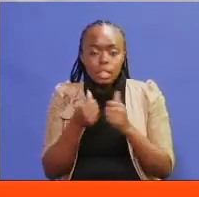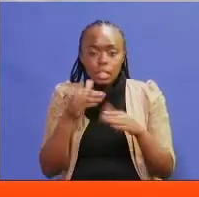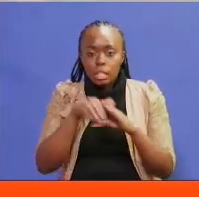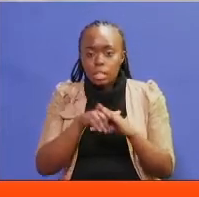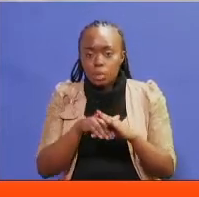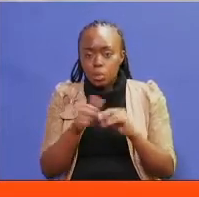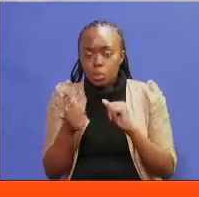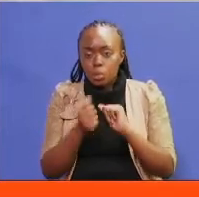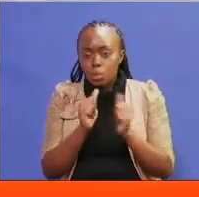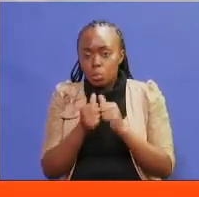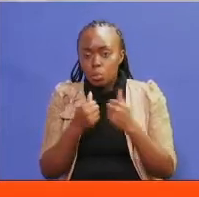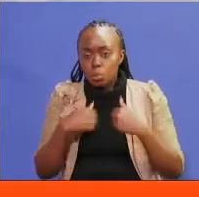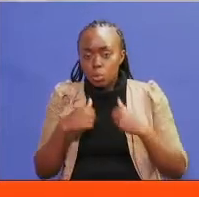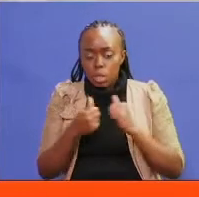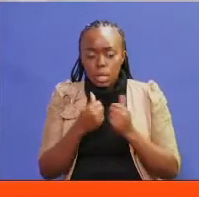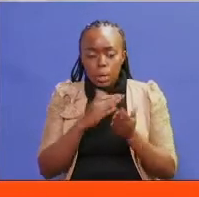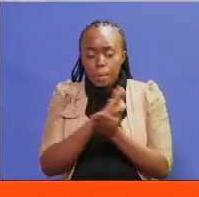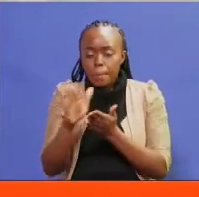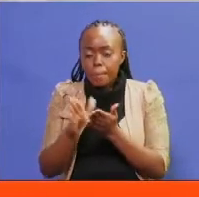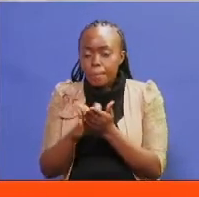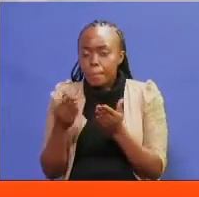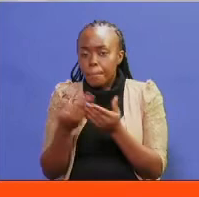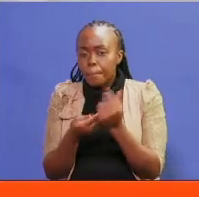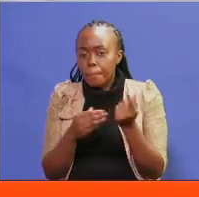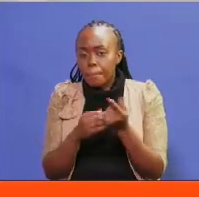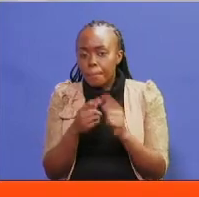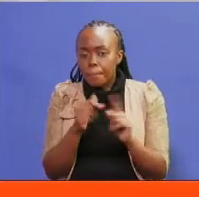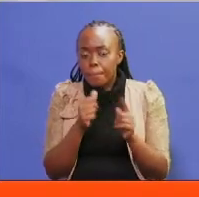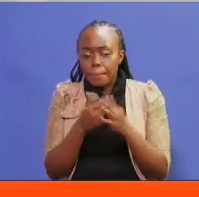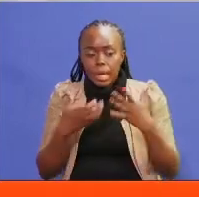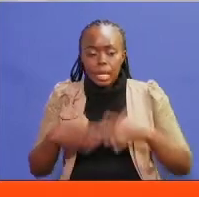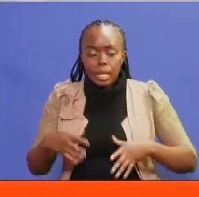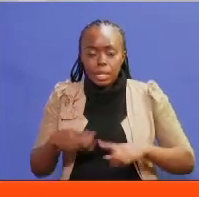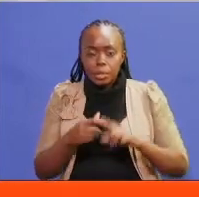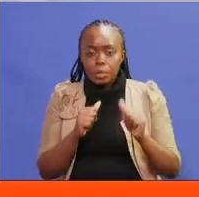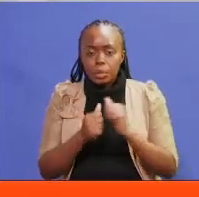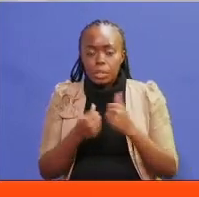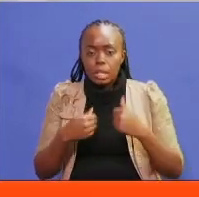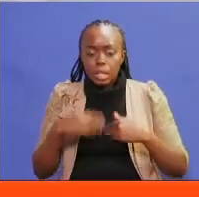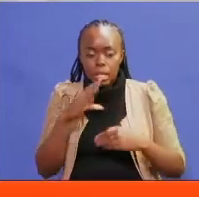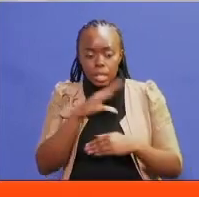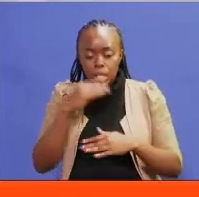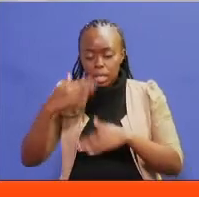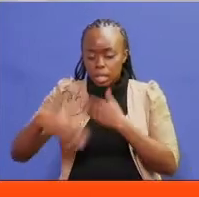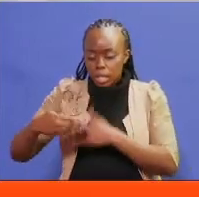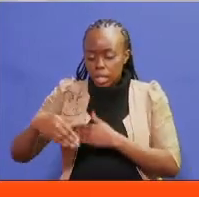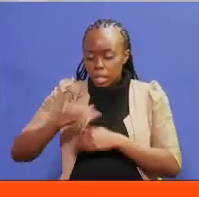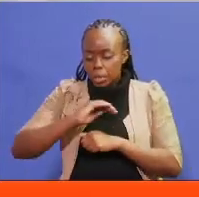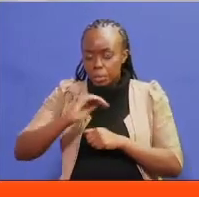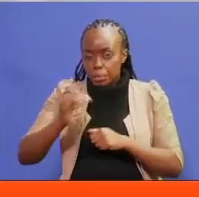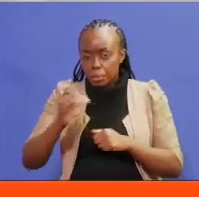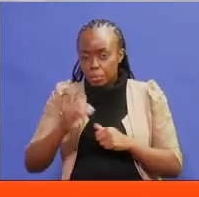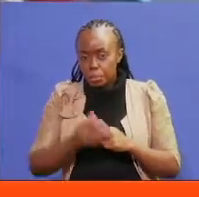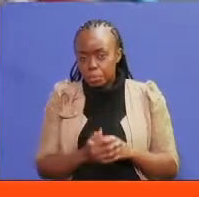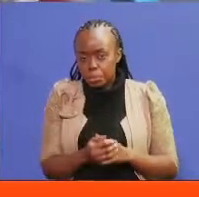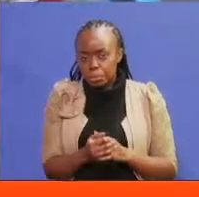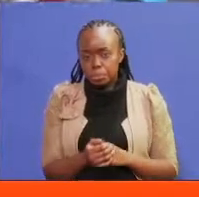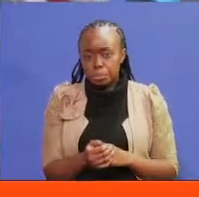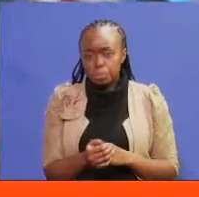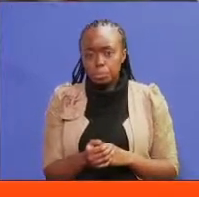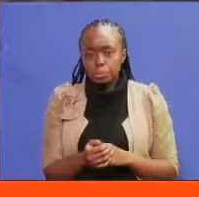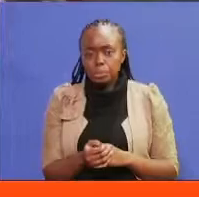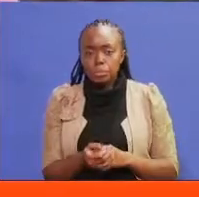farm, which has been a battleground between armed herders from Laikipia and the neighboring counties.